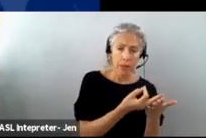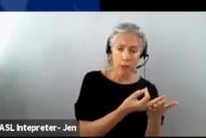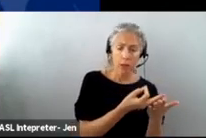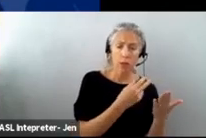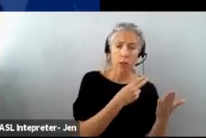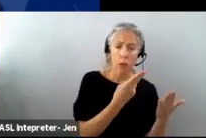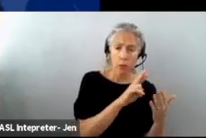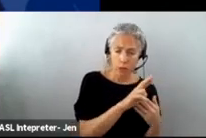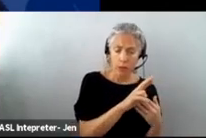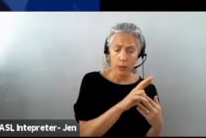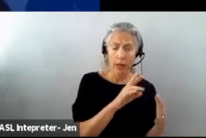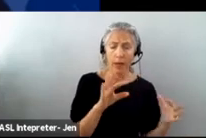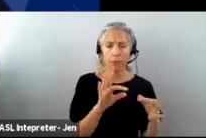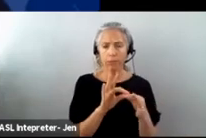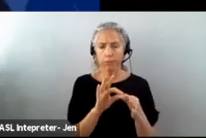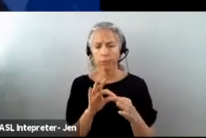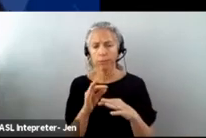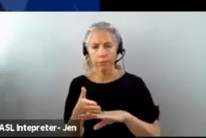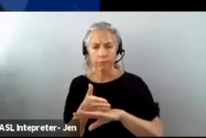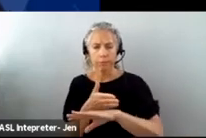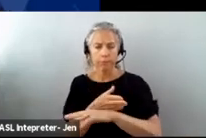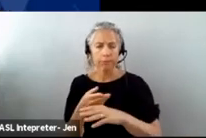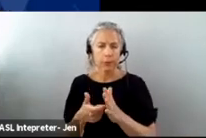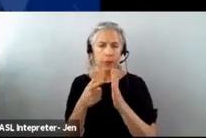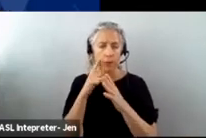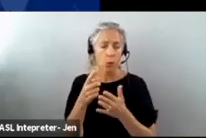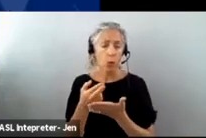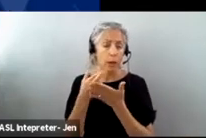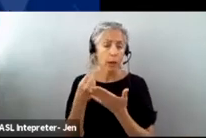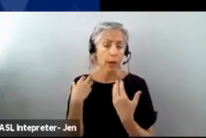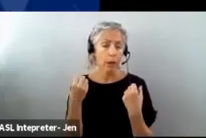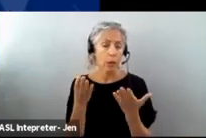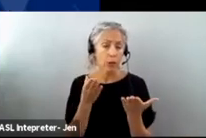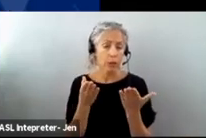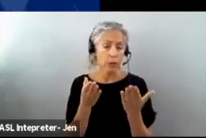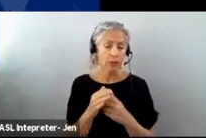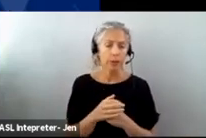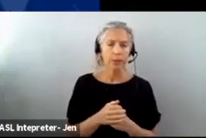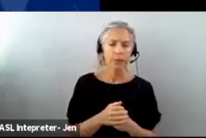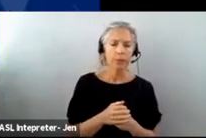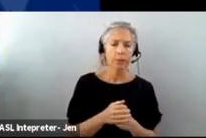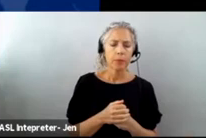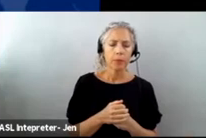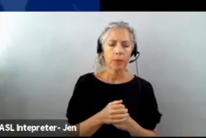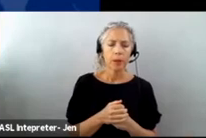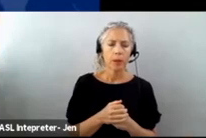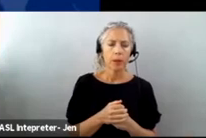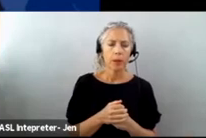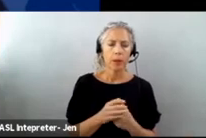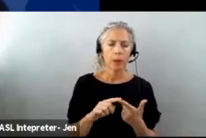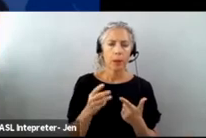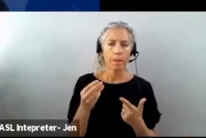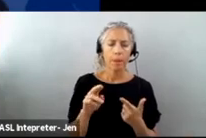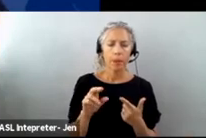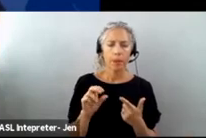human resources, and increasing demand for rehabilitation and health services across the continuum of care. Ms.